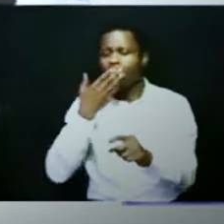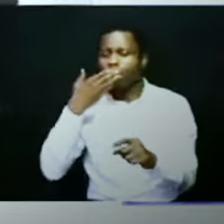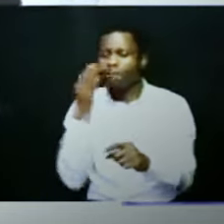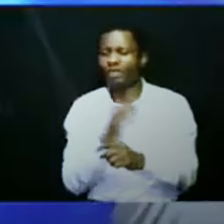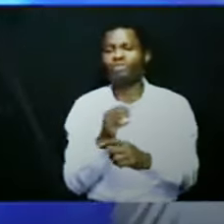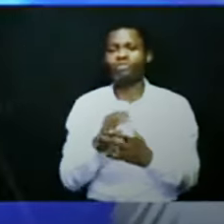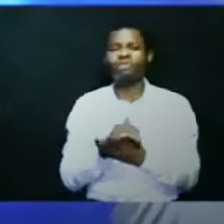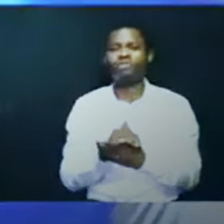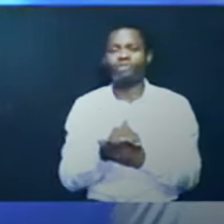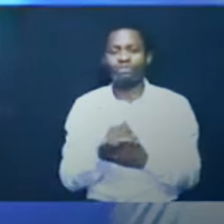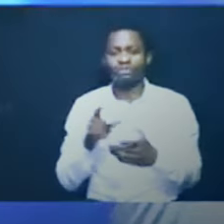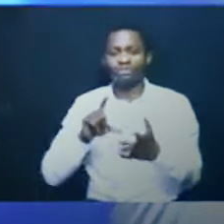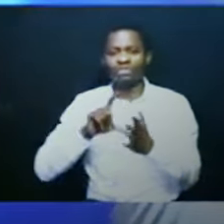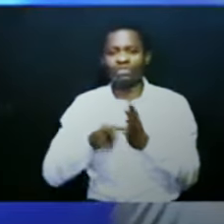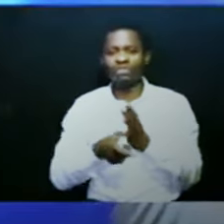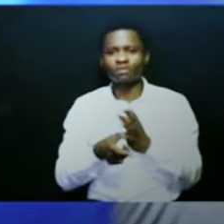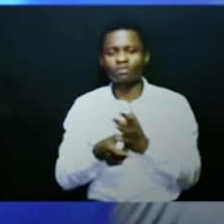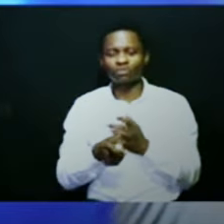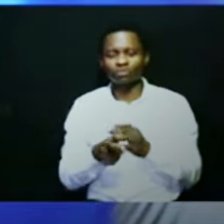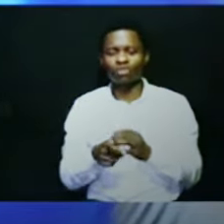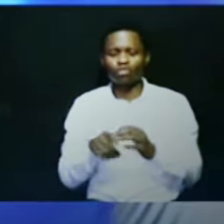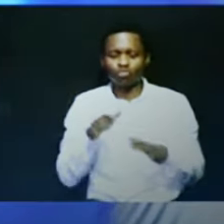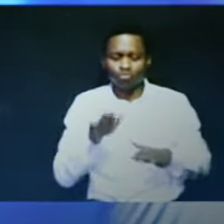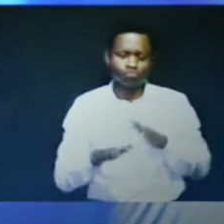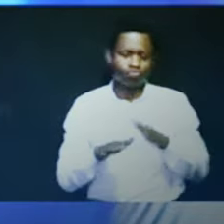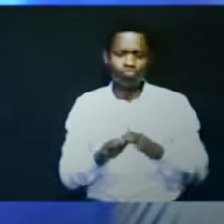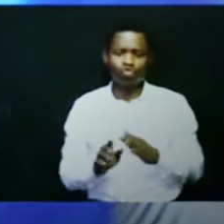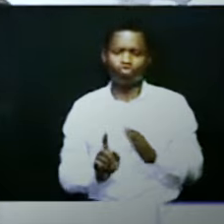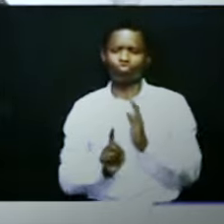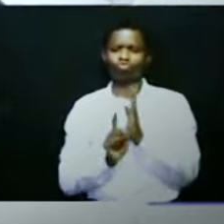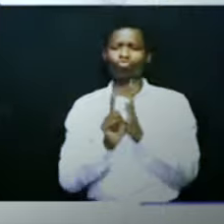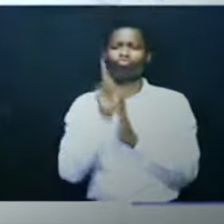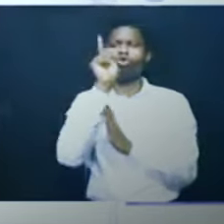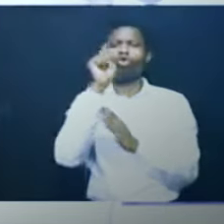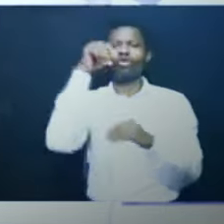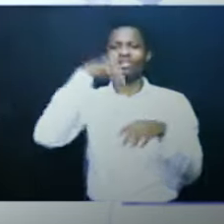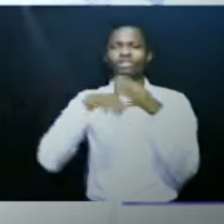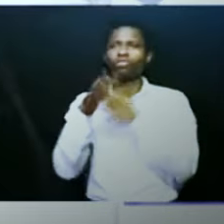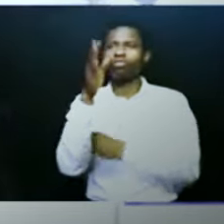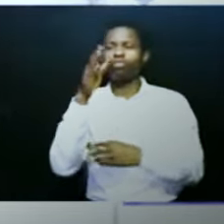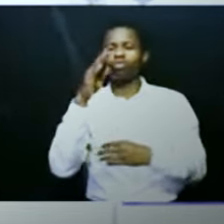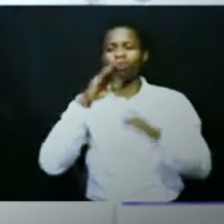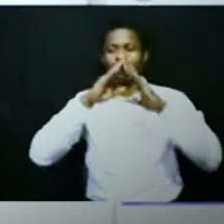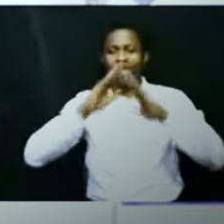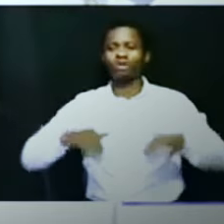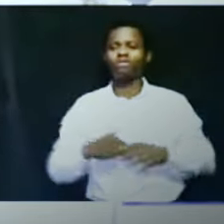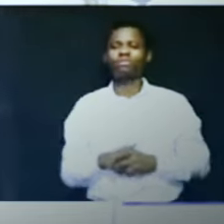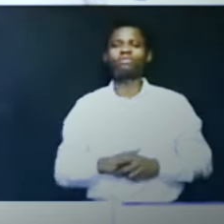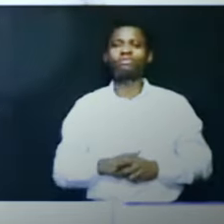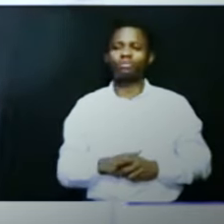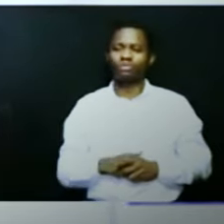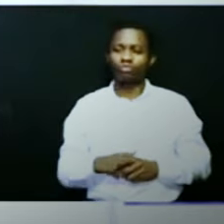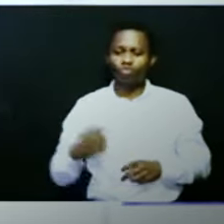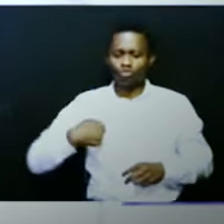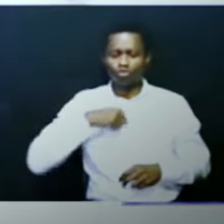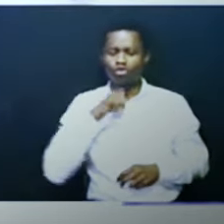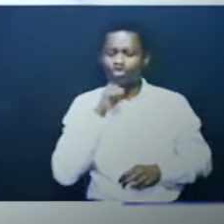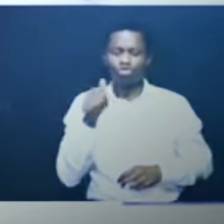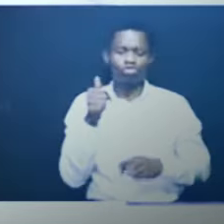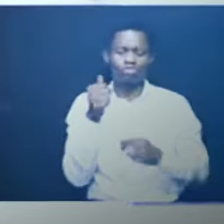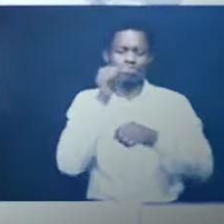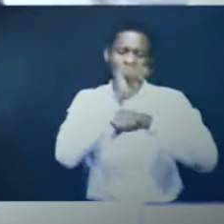And let us walk 10 feet tall in the house of God. We are not